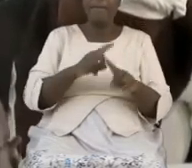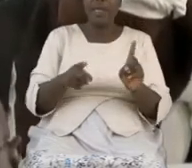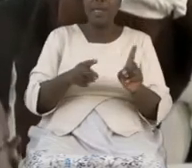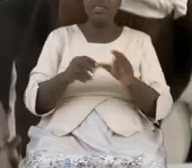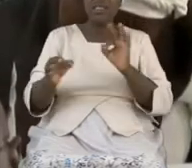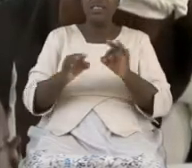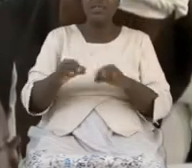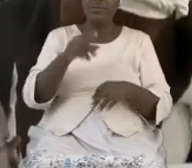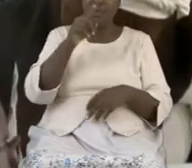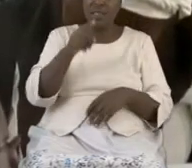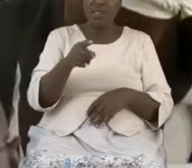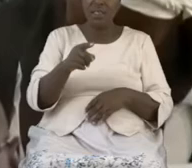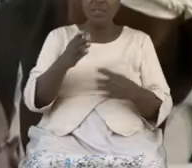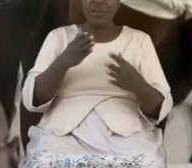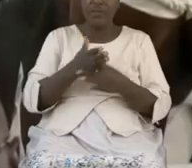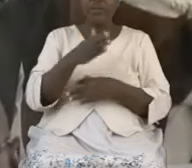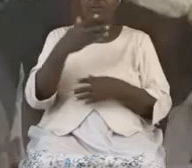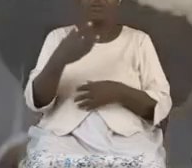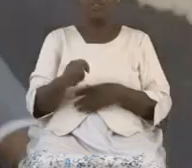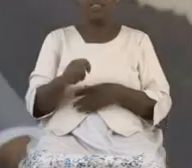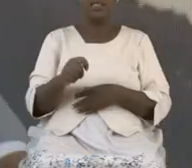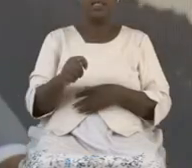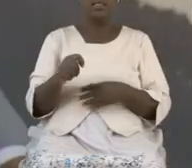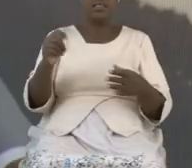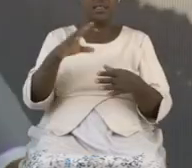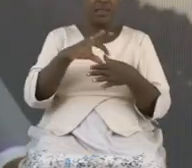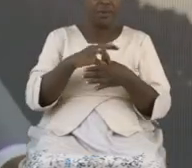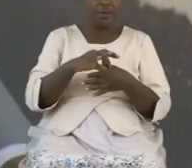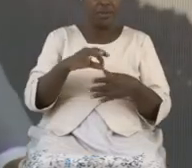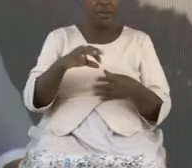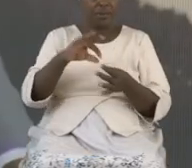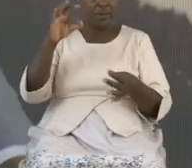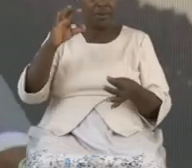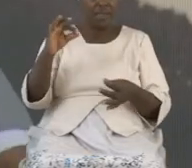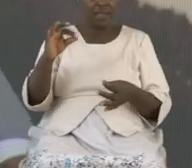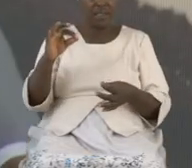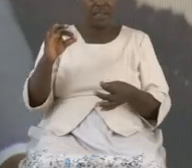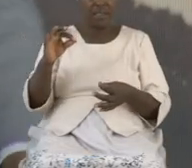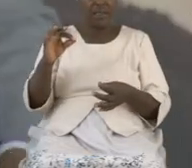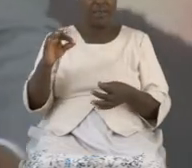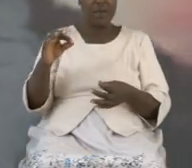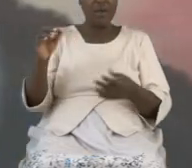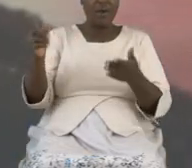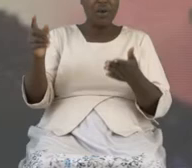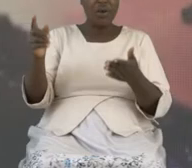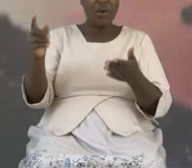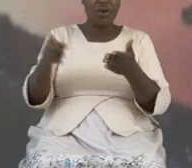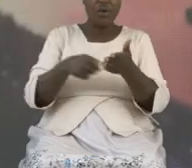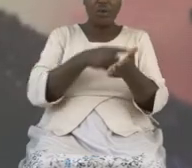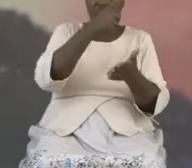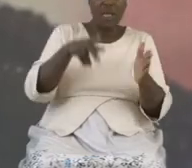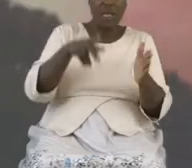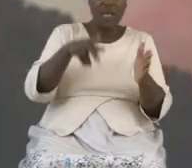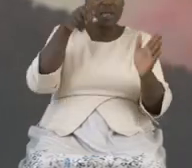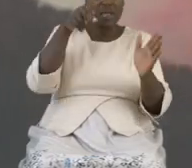the Spirit do mortify, kill, destroy the deeds of the body,